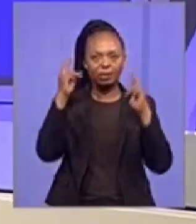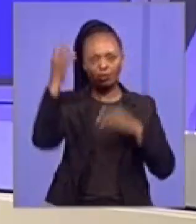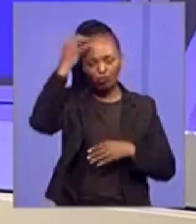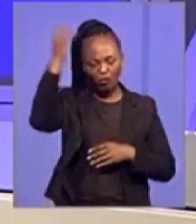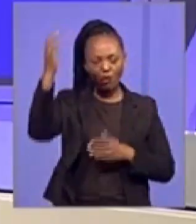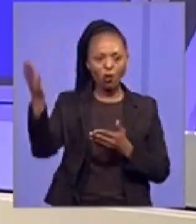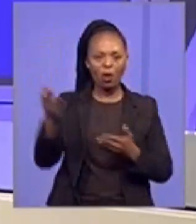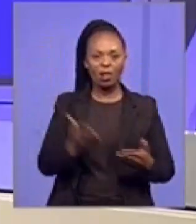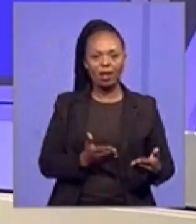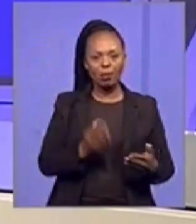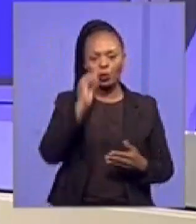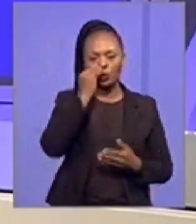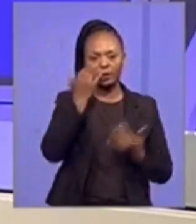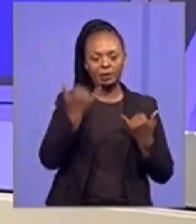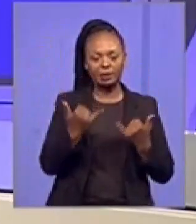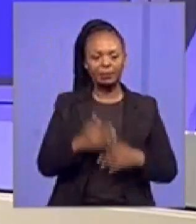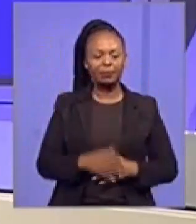ena.